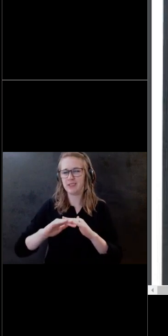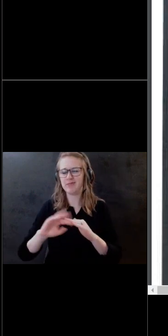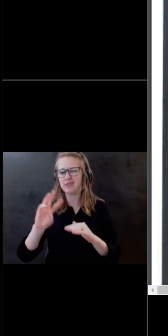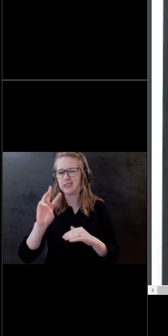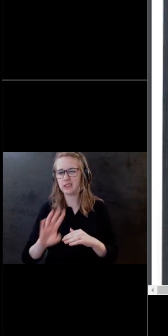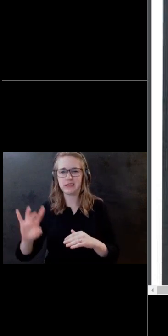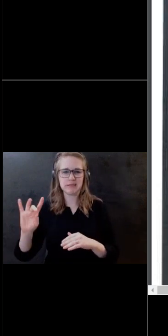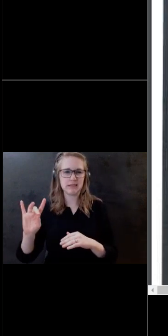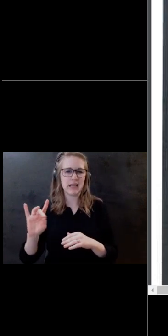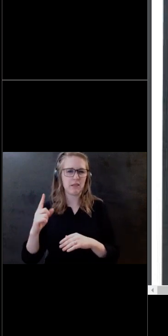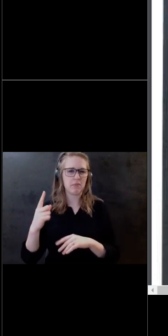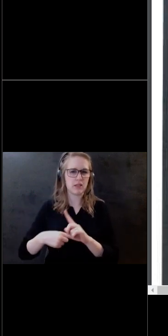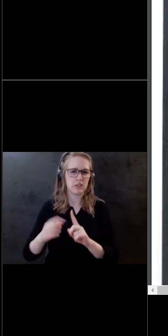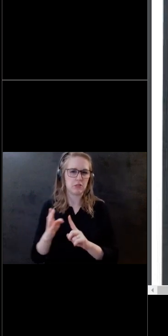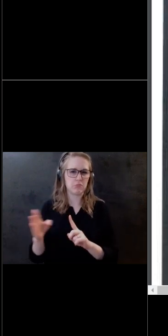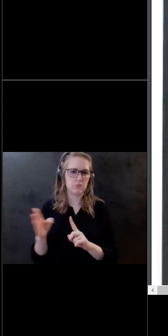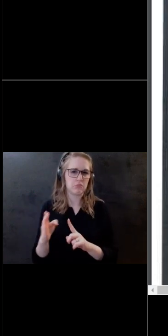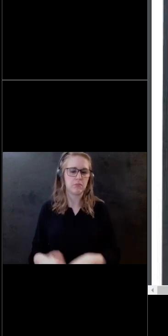6 to 8 months.